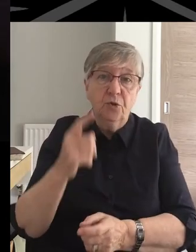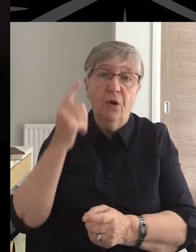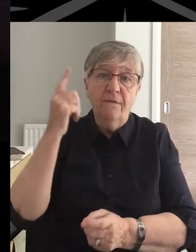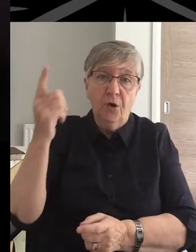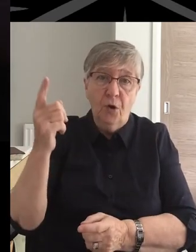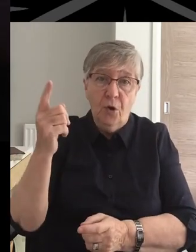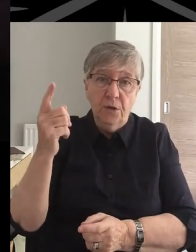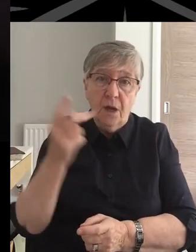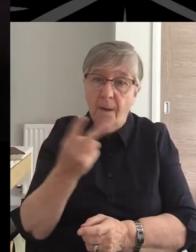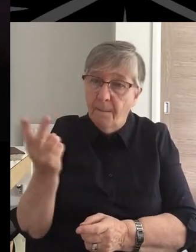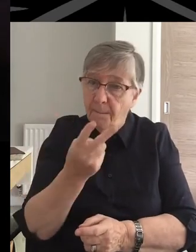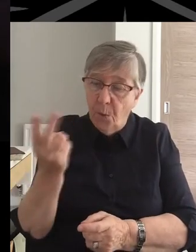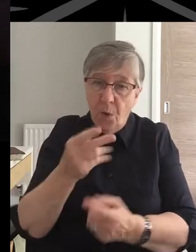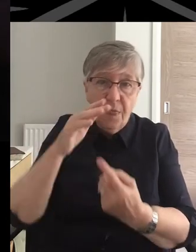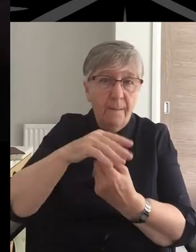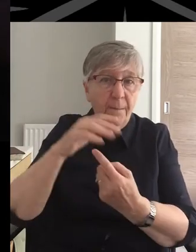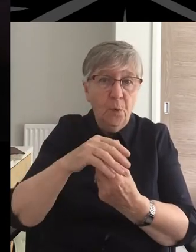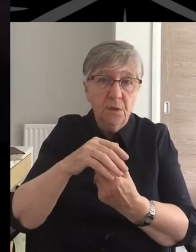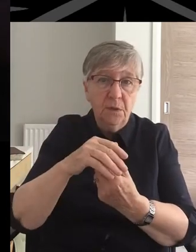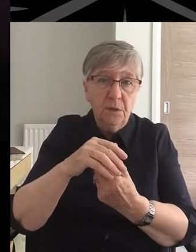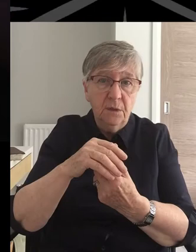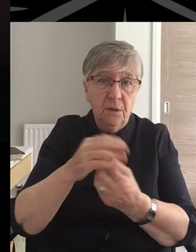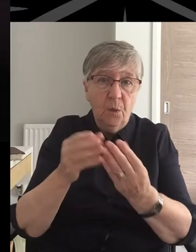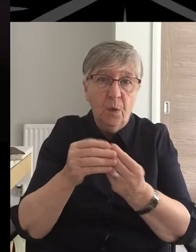and parcel of being God's people.